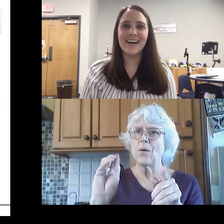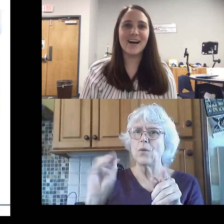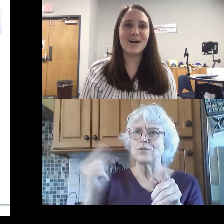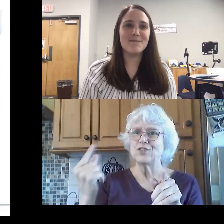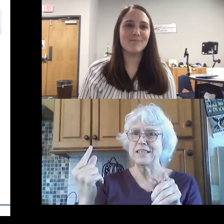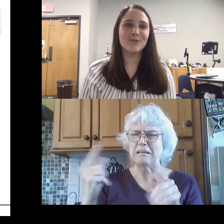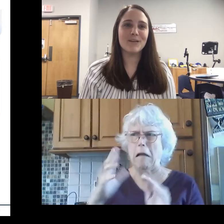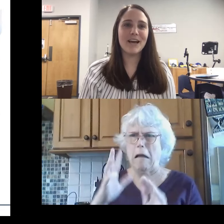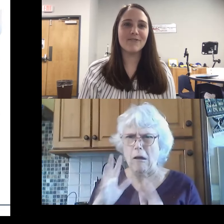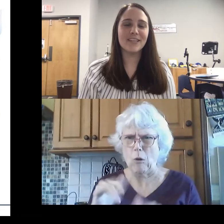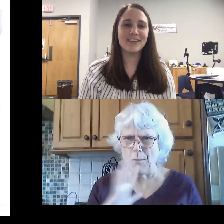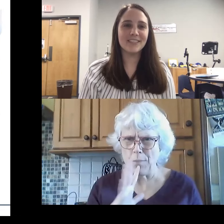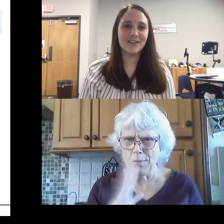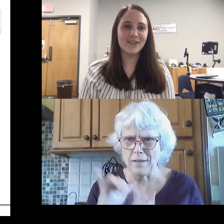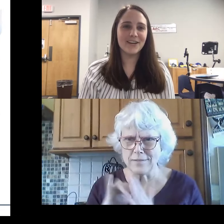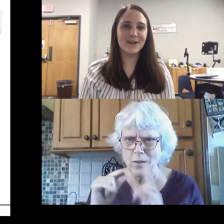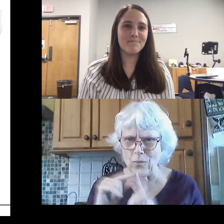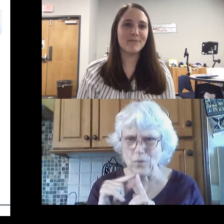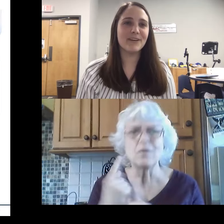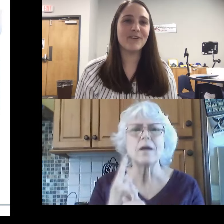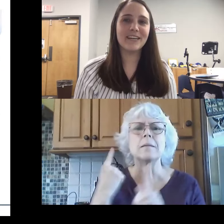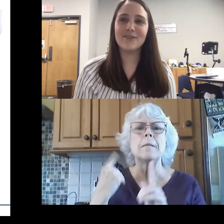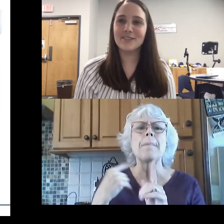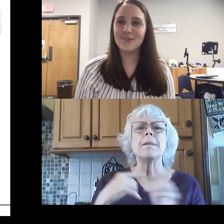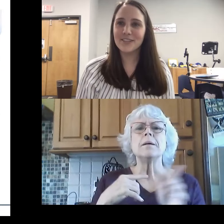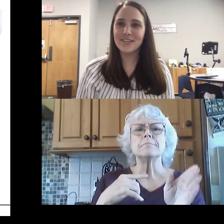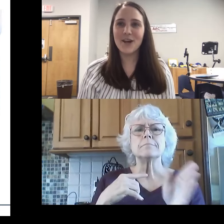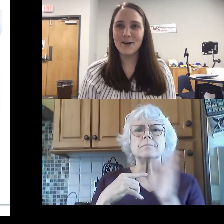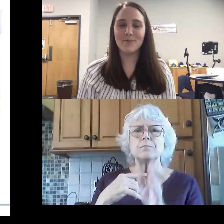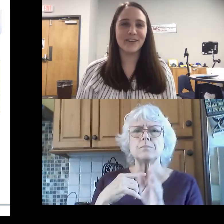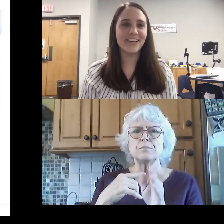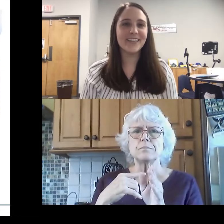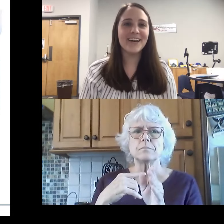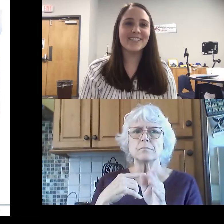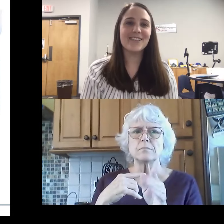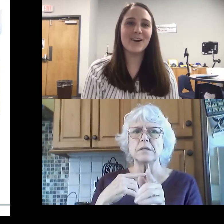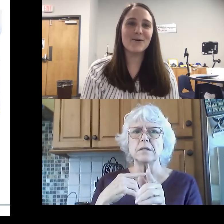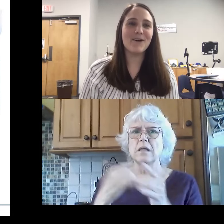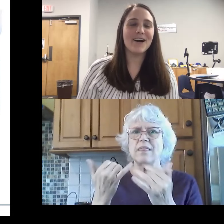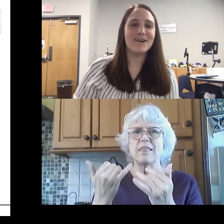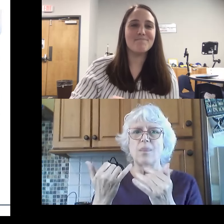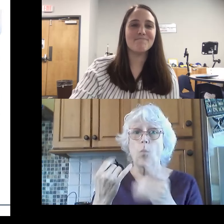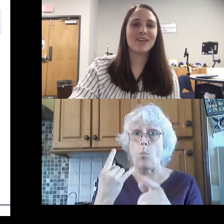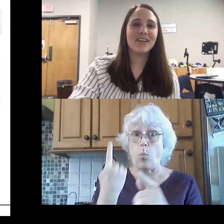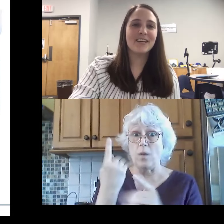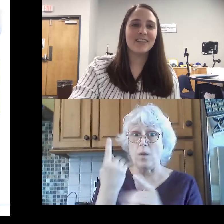right. So we have one in the center, but right now it's currently not working. So